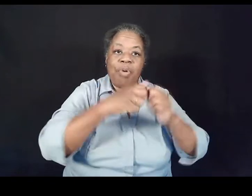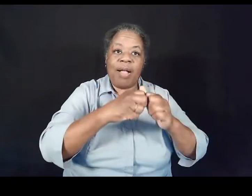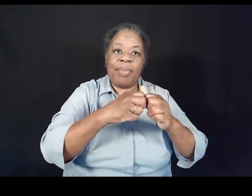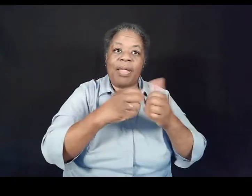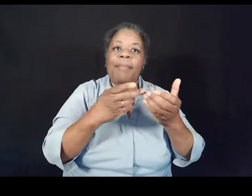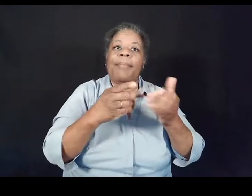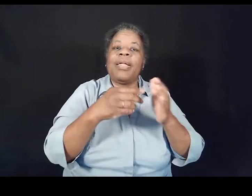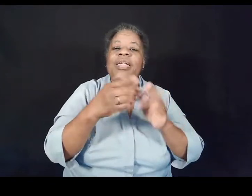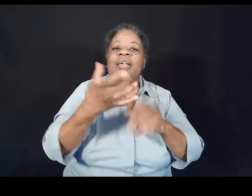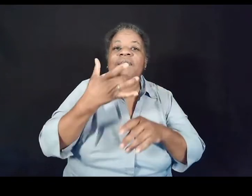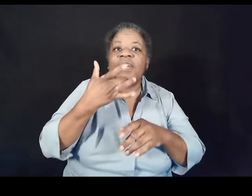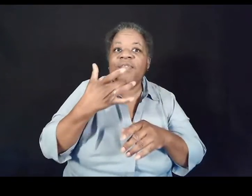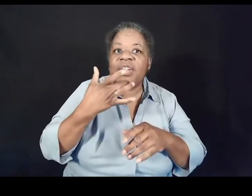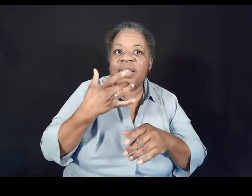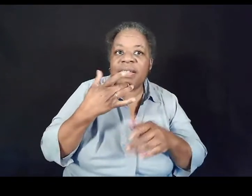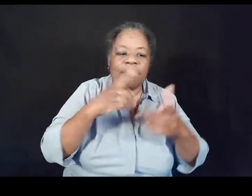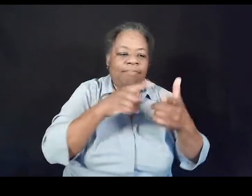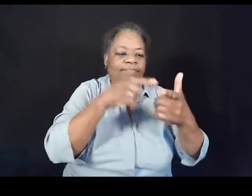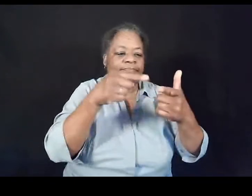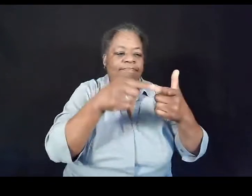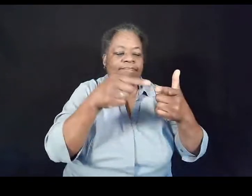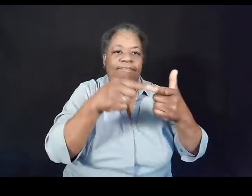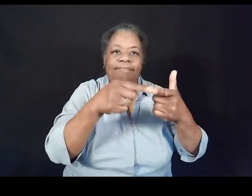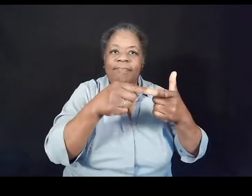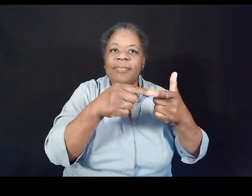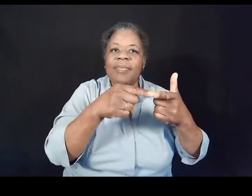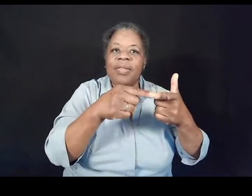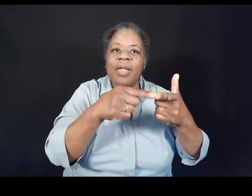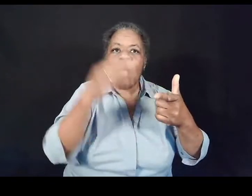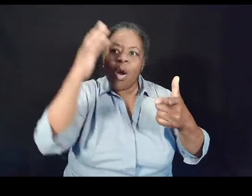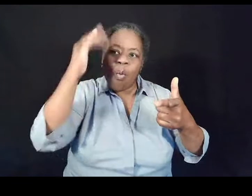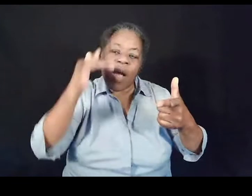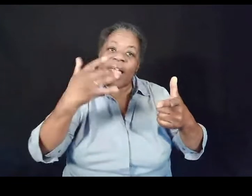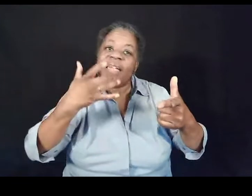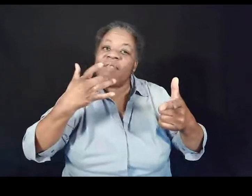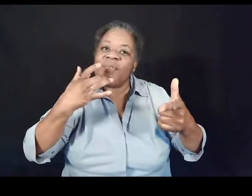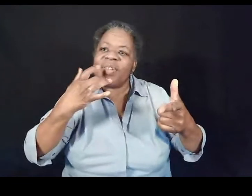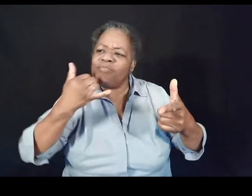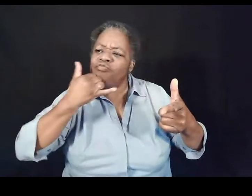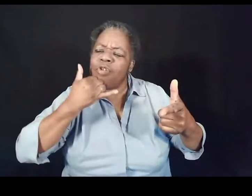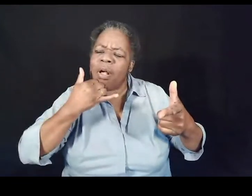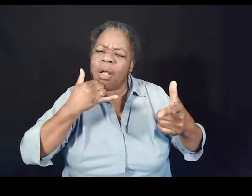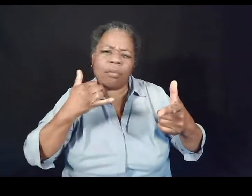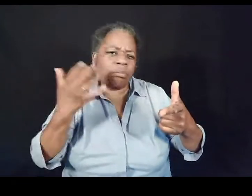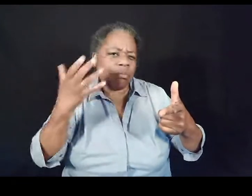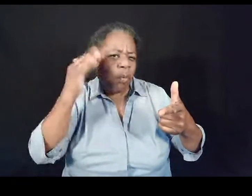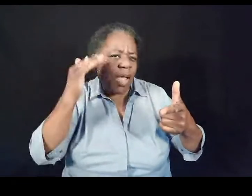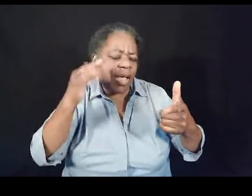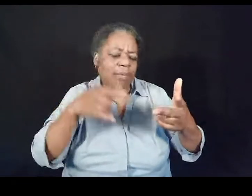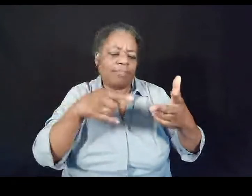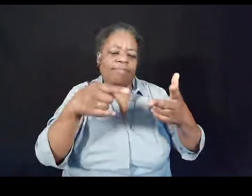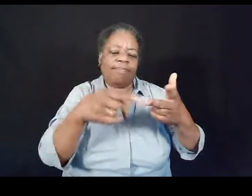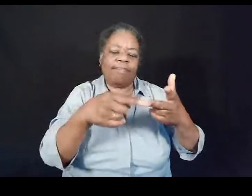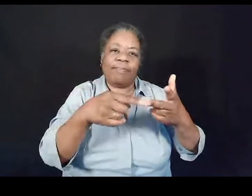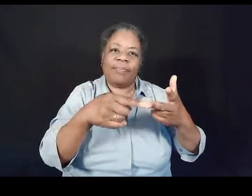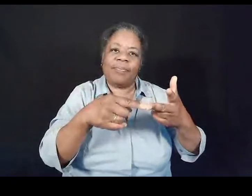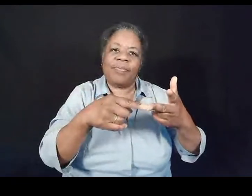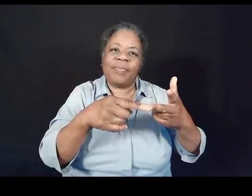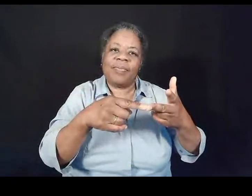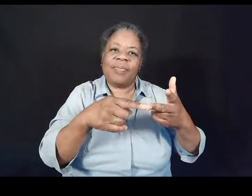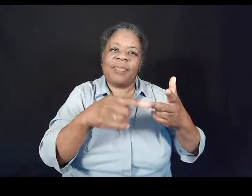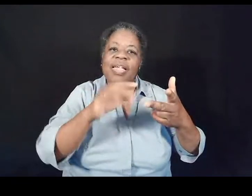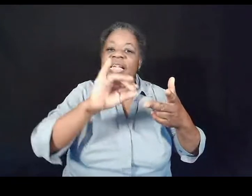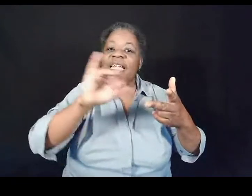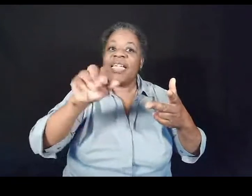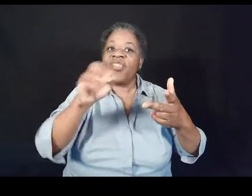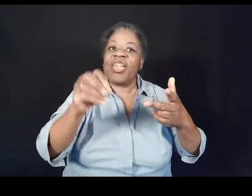favoritism. In the second movement, he tells us why favoritism is so wrong. And in the third movement, James offers us a